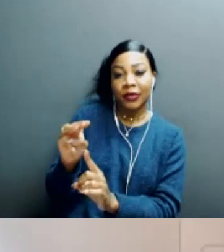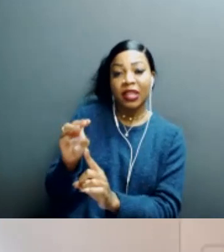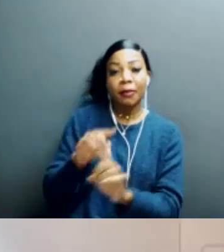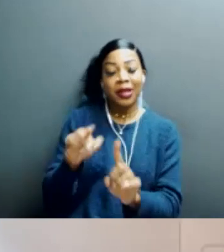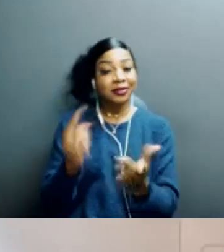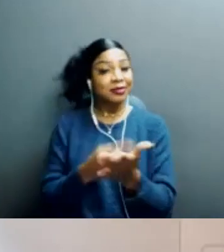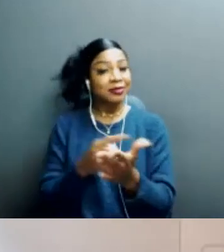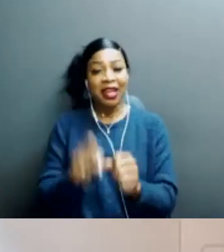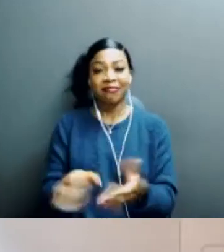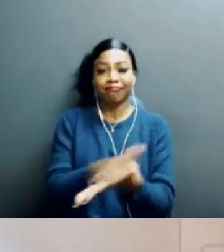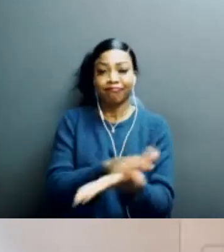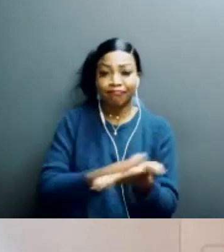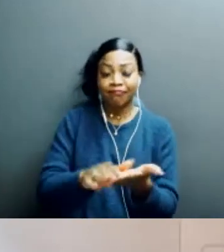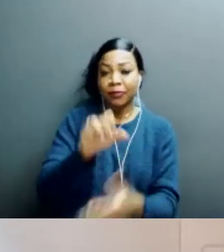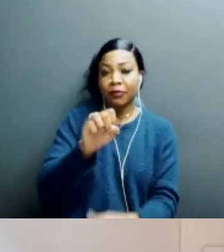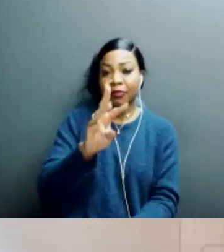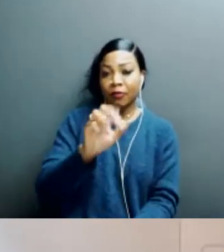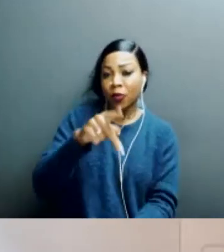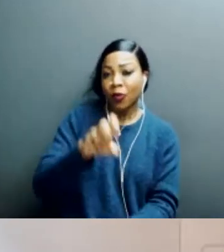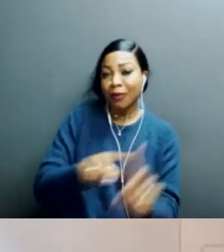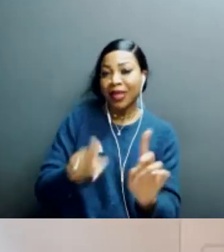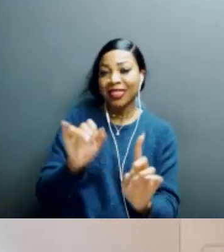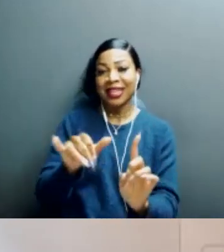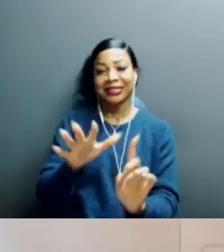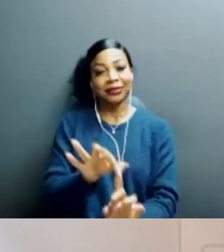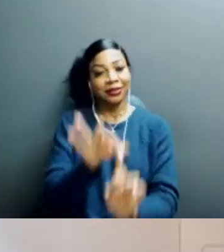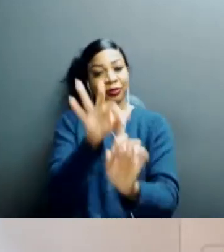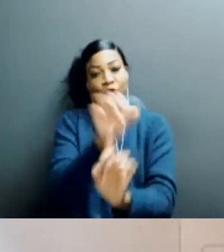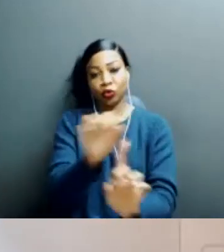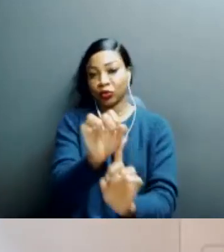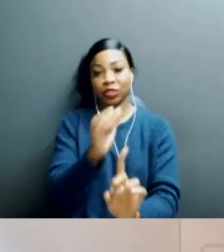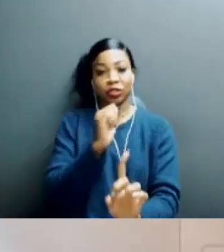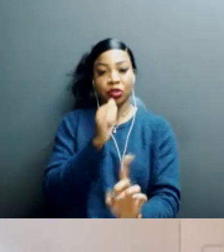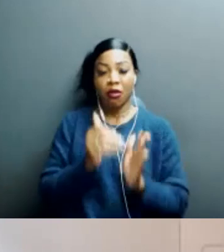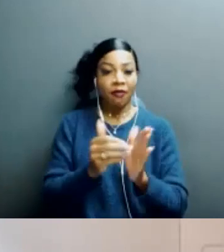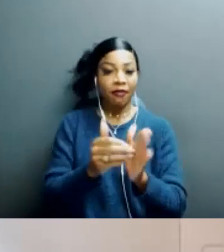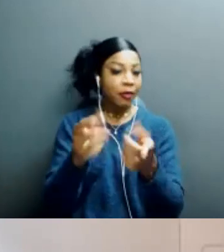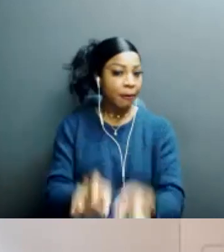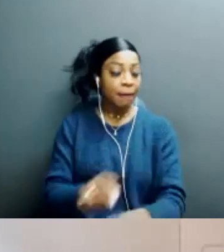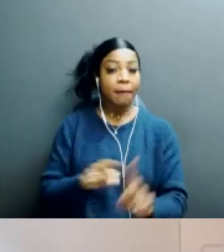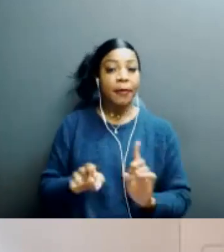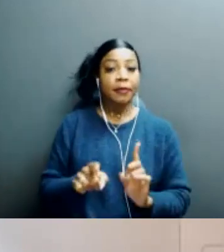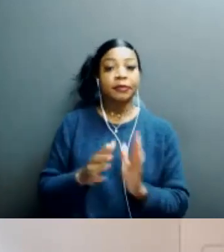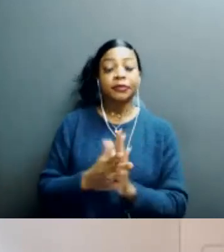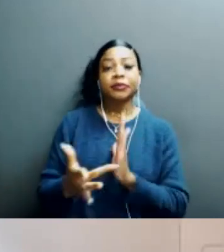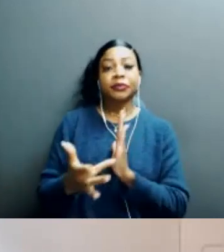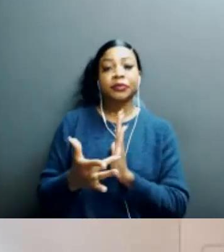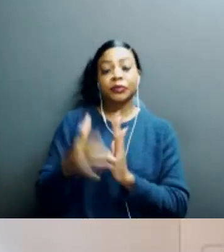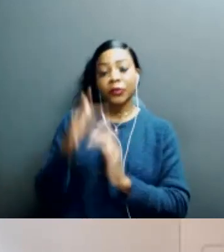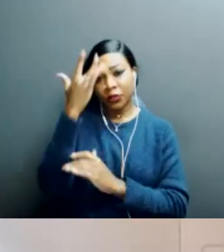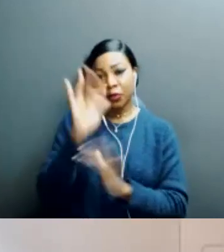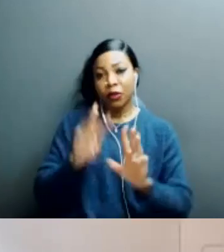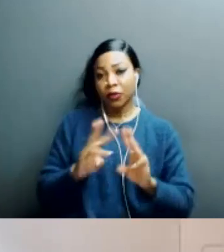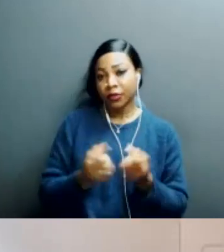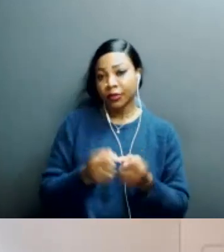device for example is quite is quite rare um but yeah we have in in that digital smarts uh Workshop you can click through